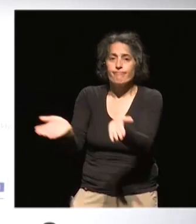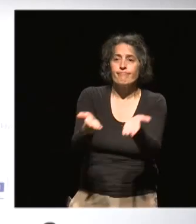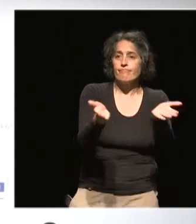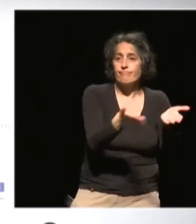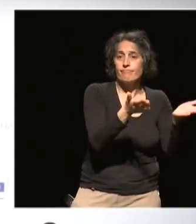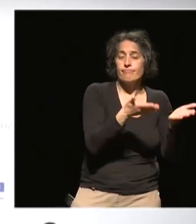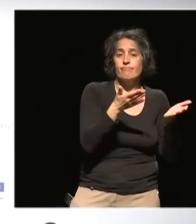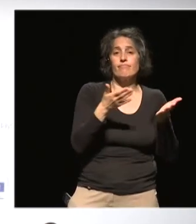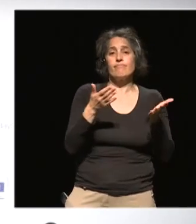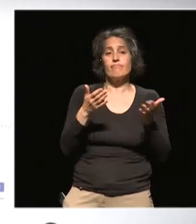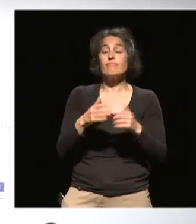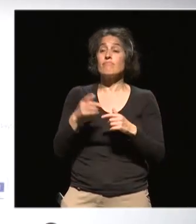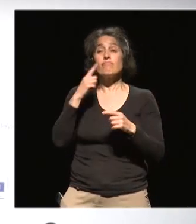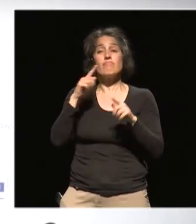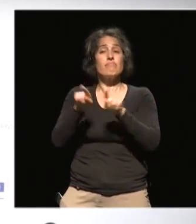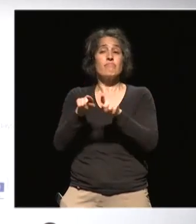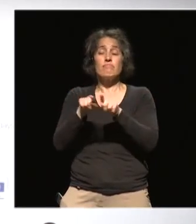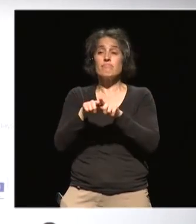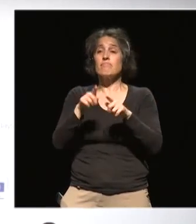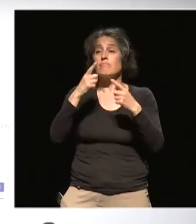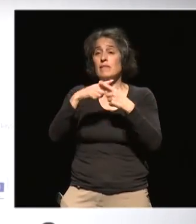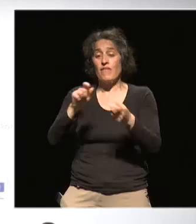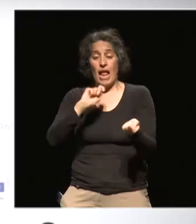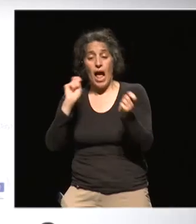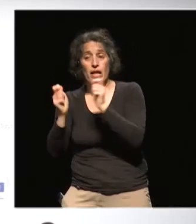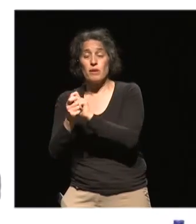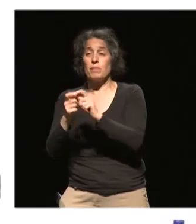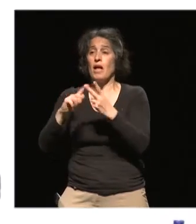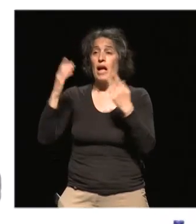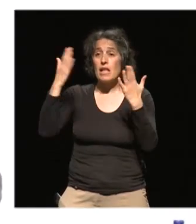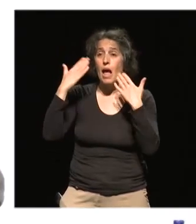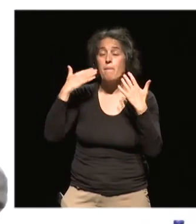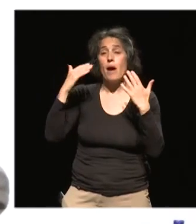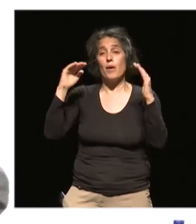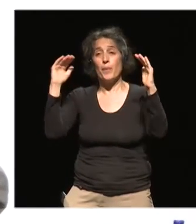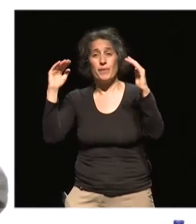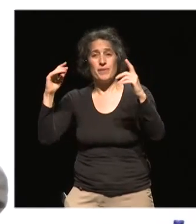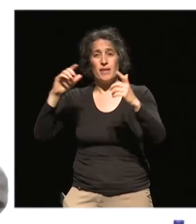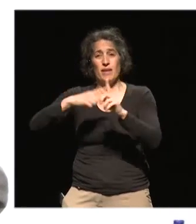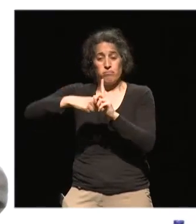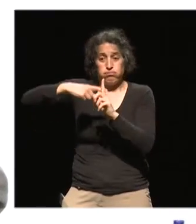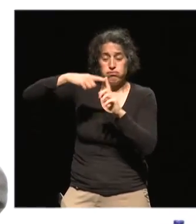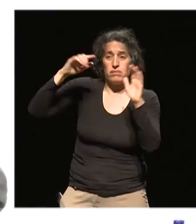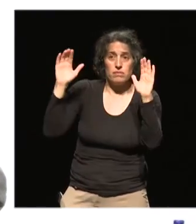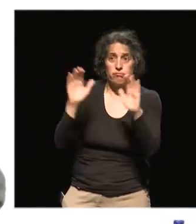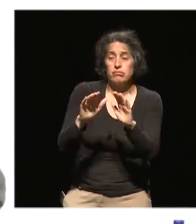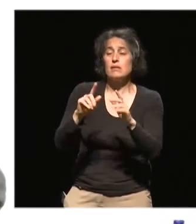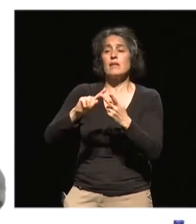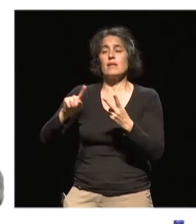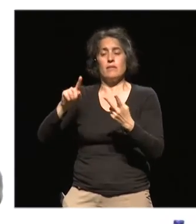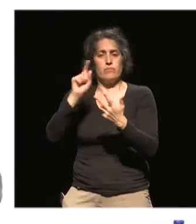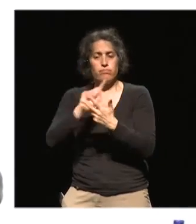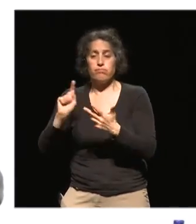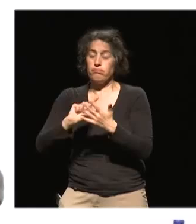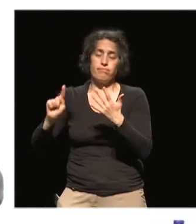double-edged sword, where you are addressing issues of adaptation or climate-compatible development and also issues of mitigation